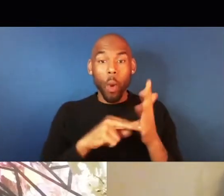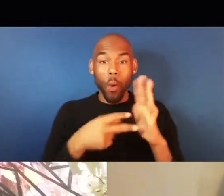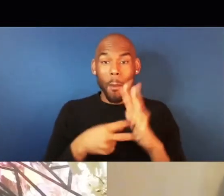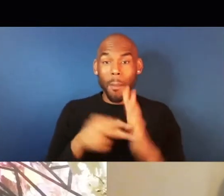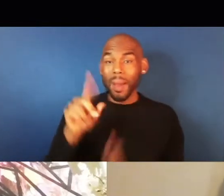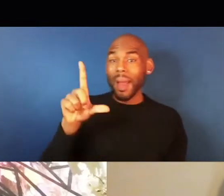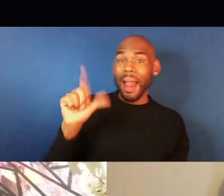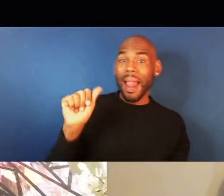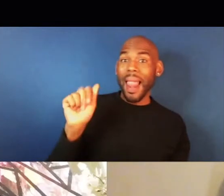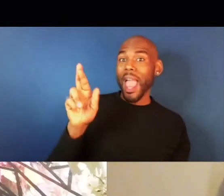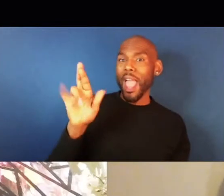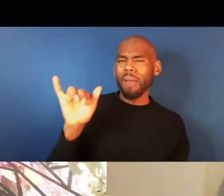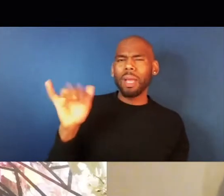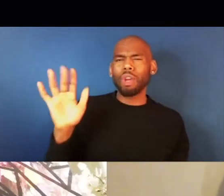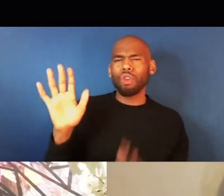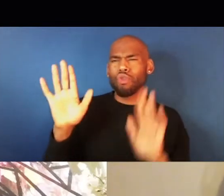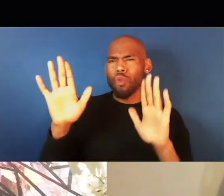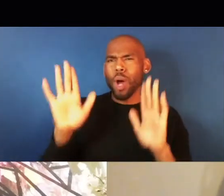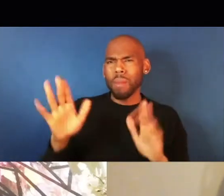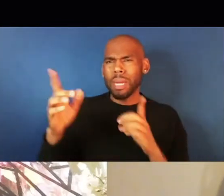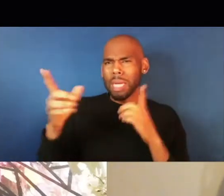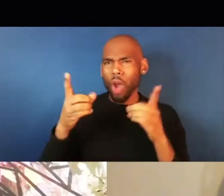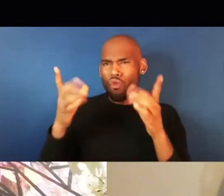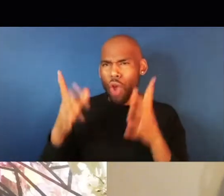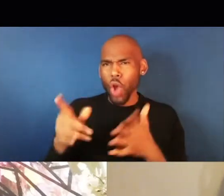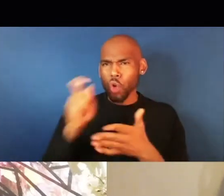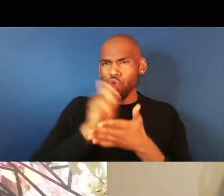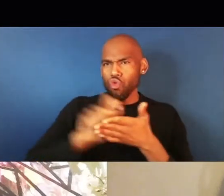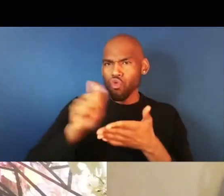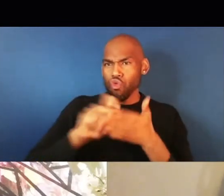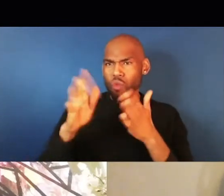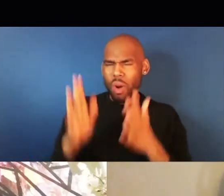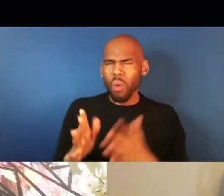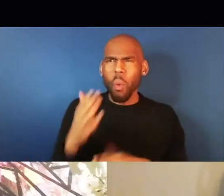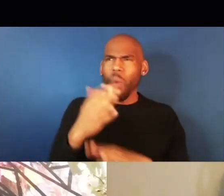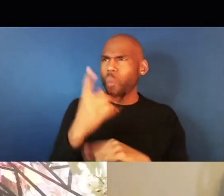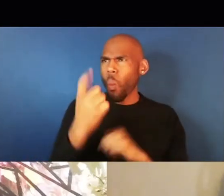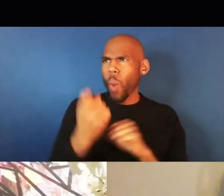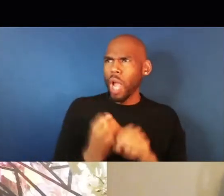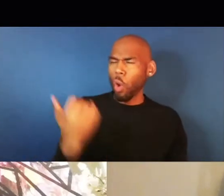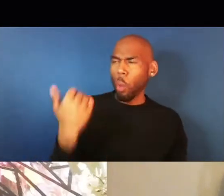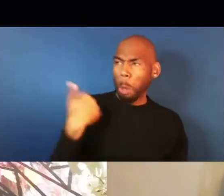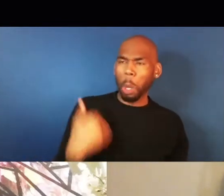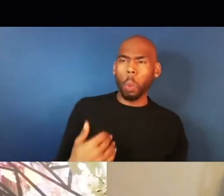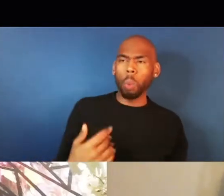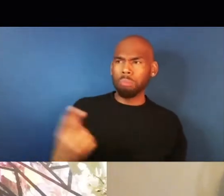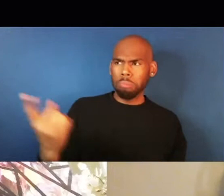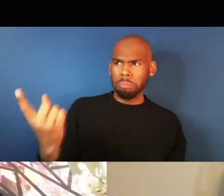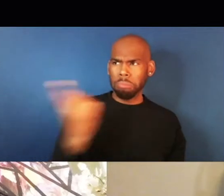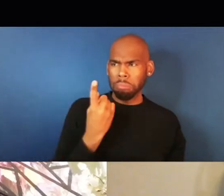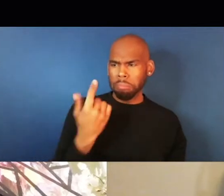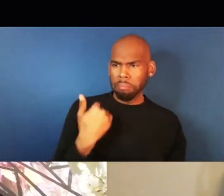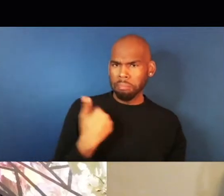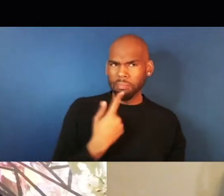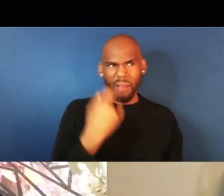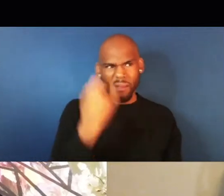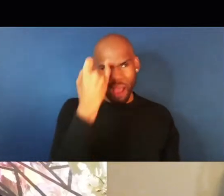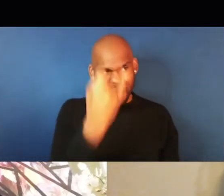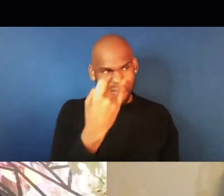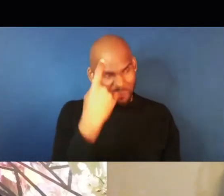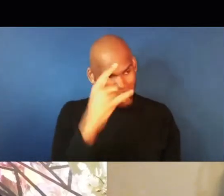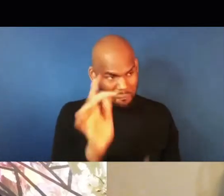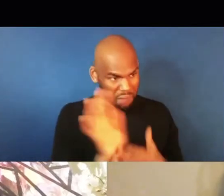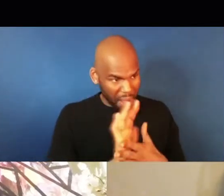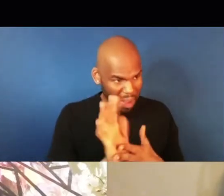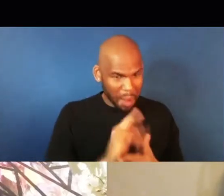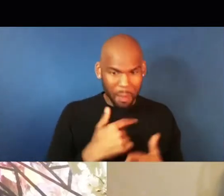And Larry, who's an incredible director and writer, came to me over a year ago and said, hey, I have this idea for